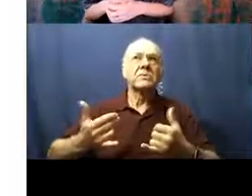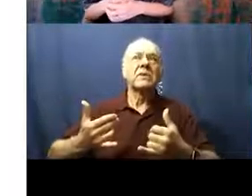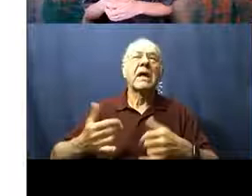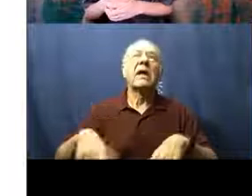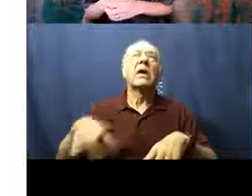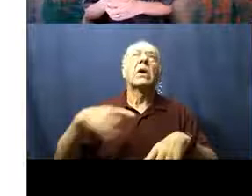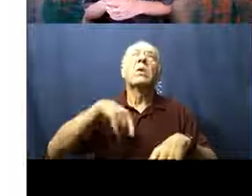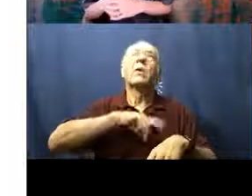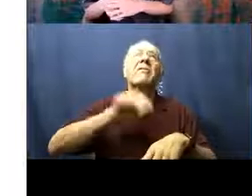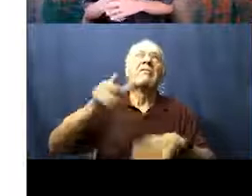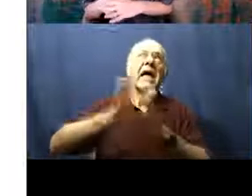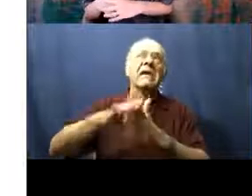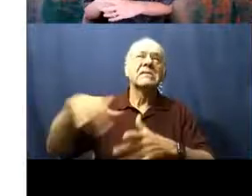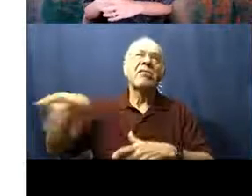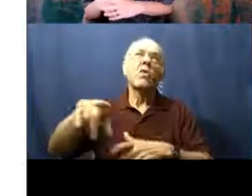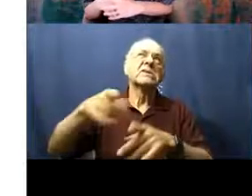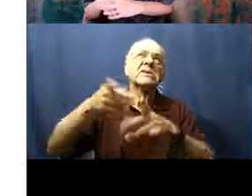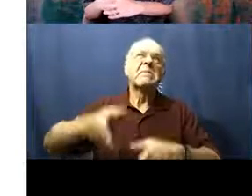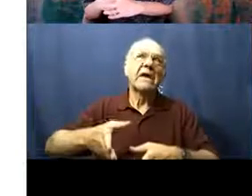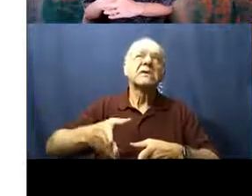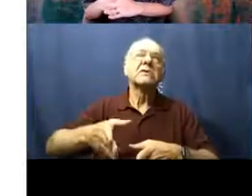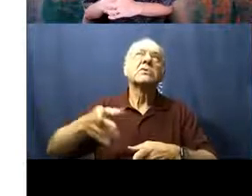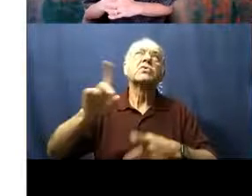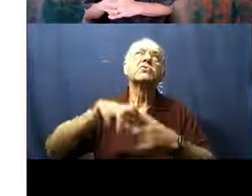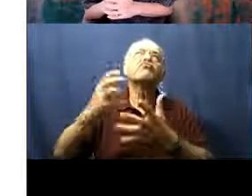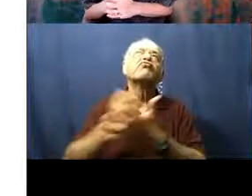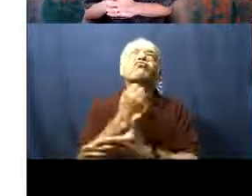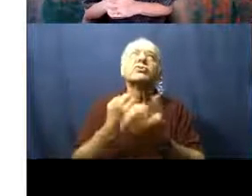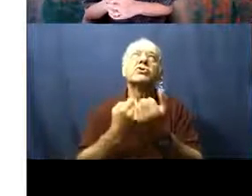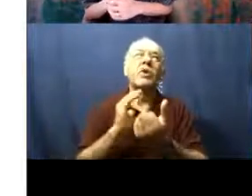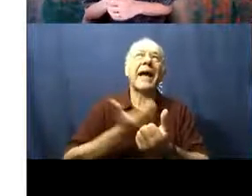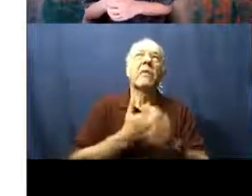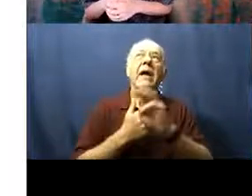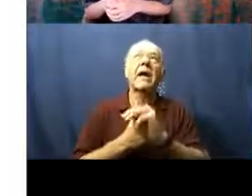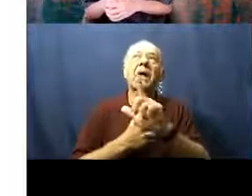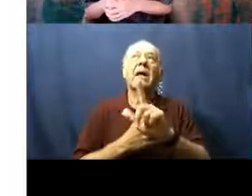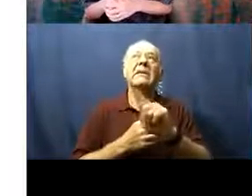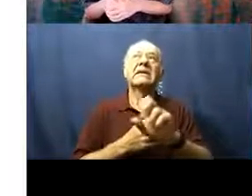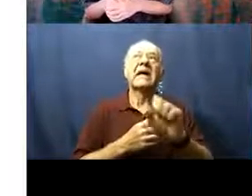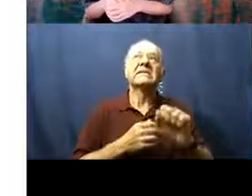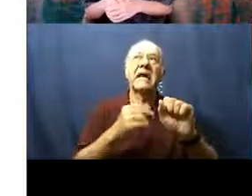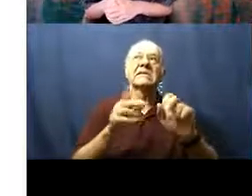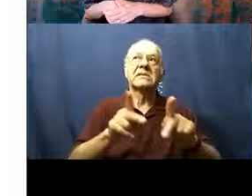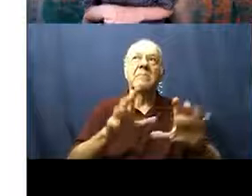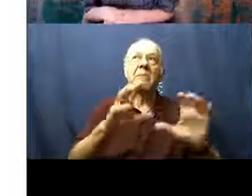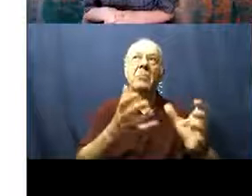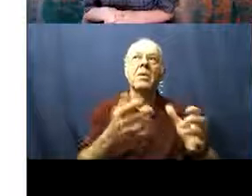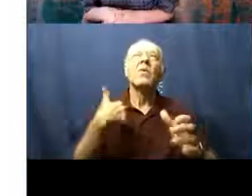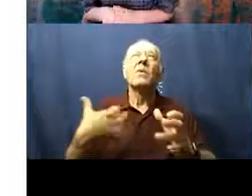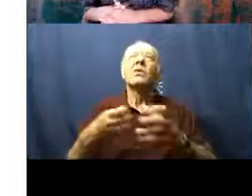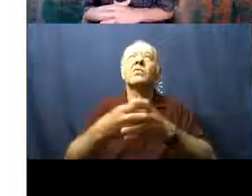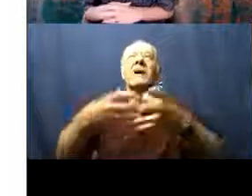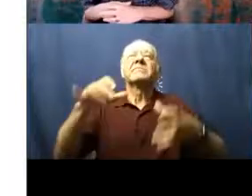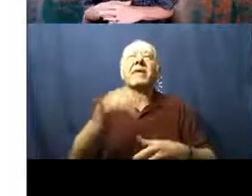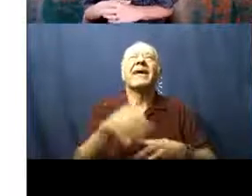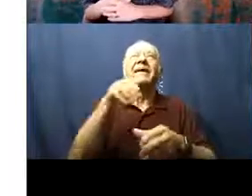that we've asked them to leverage to support our MLTSS population. We're looking to expand that in